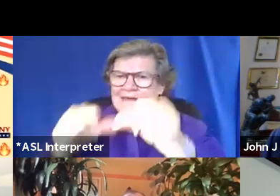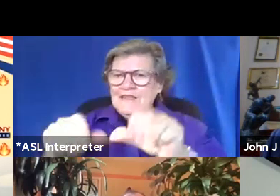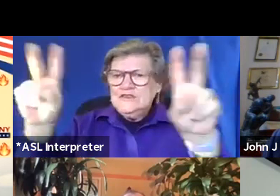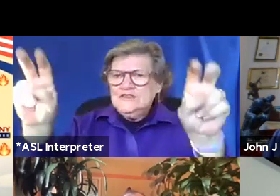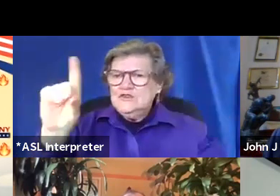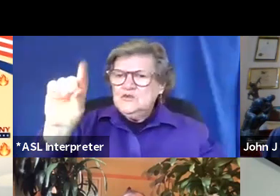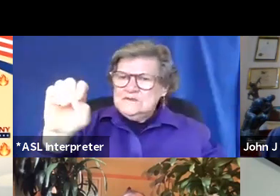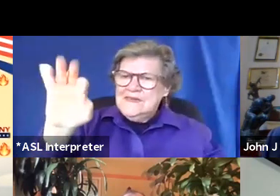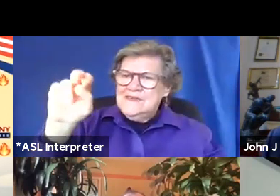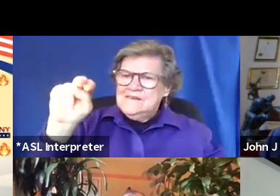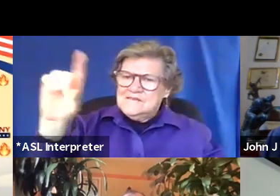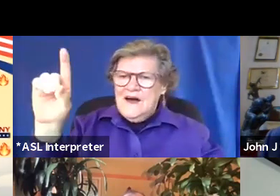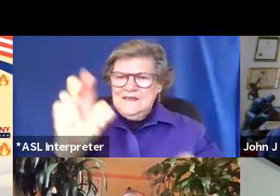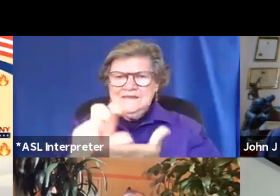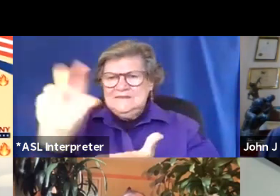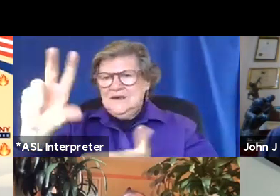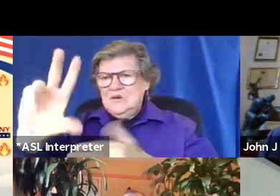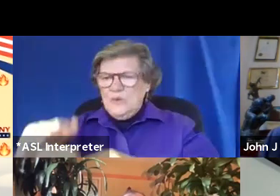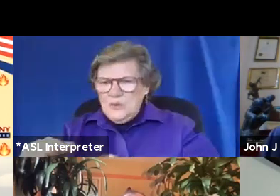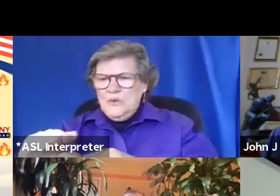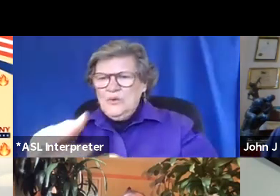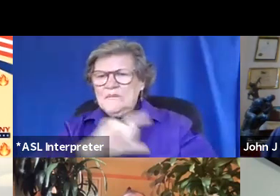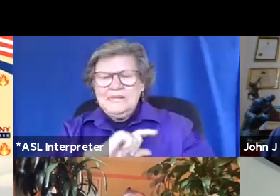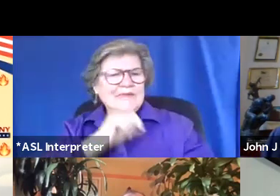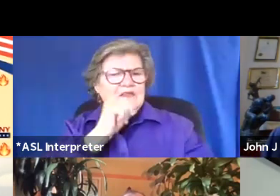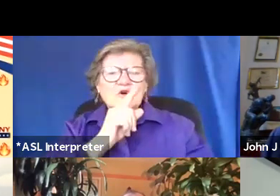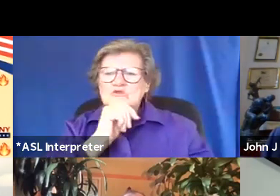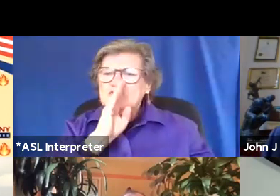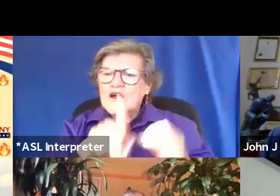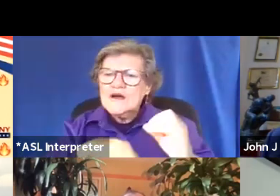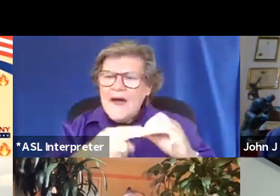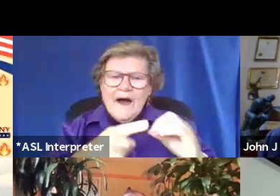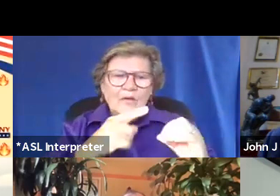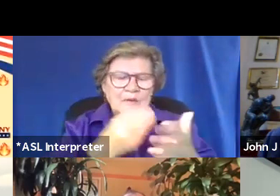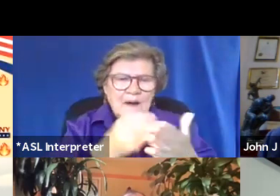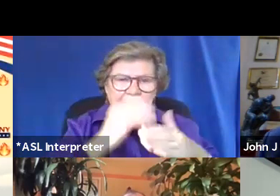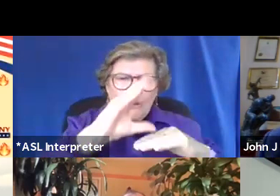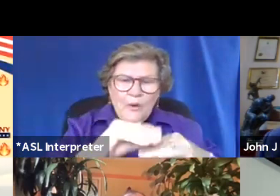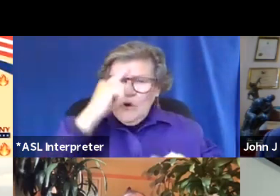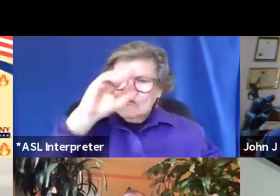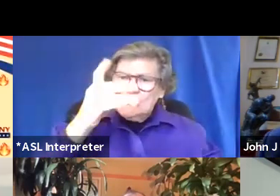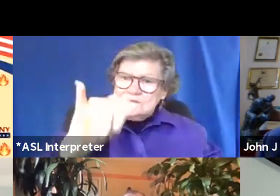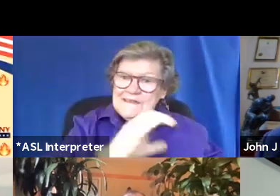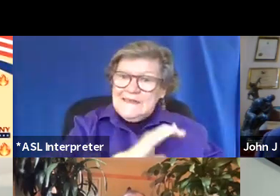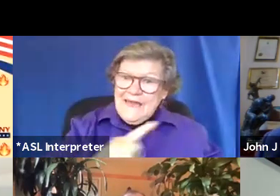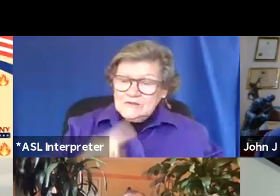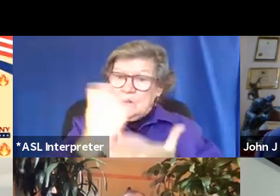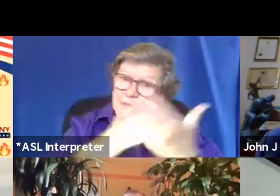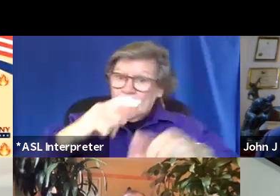police. They don't talk about defunding any other agency. They don't talk about defunding the city council, a part-time